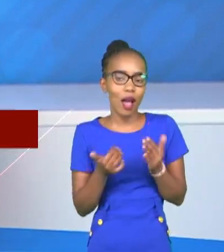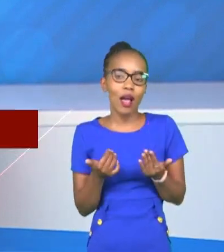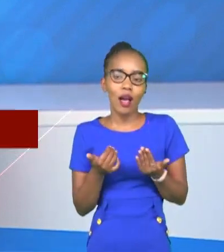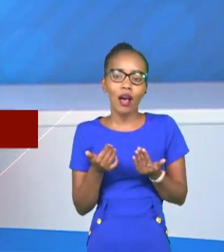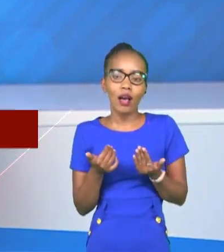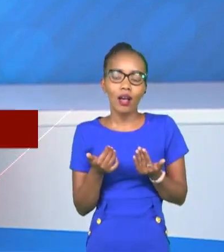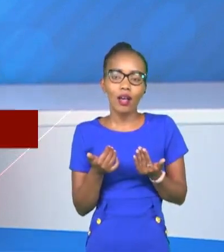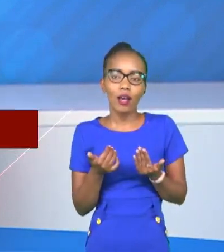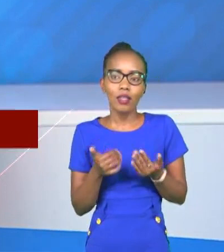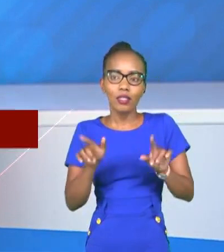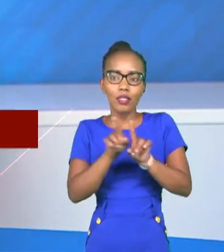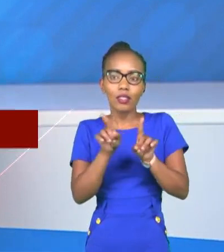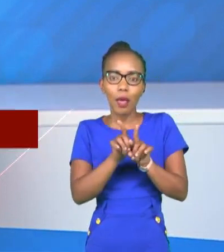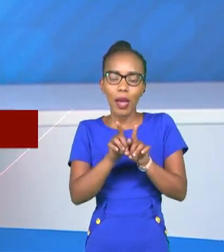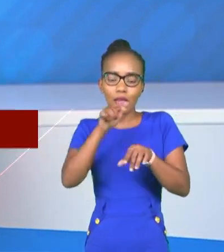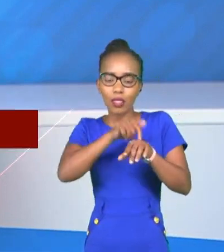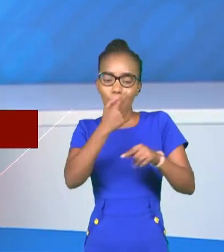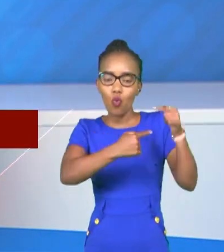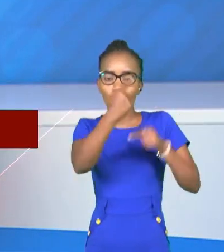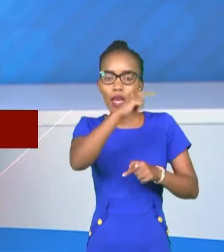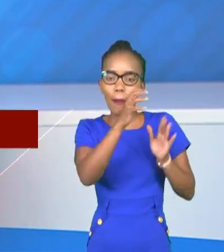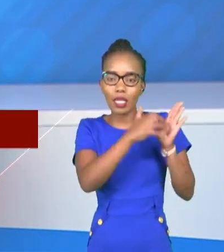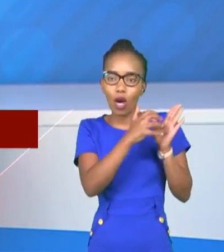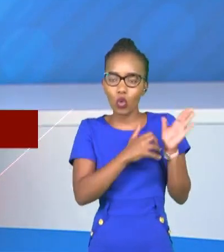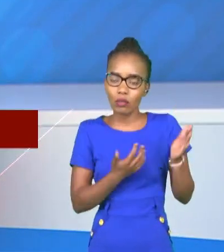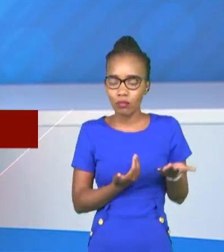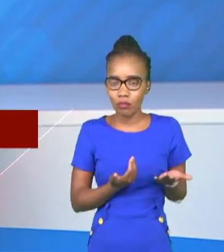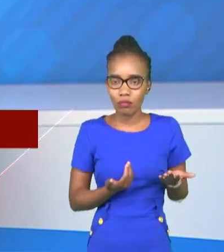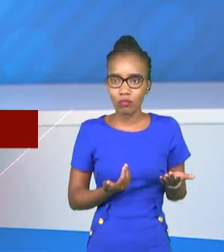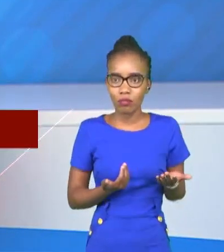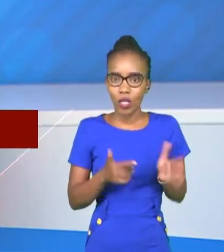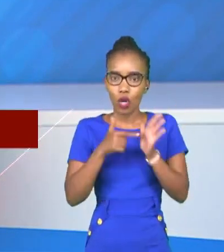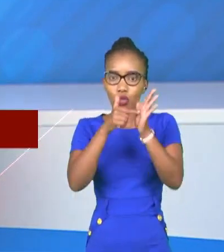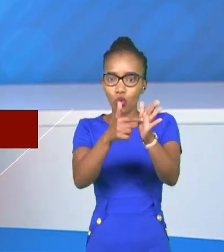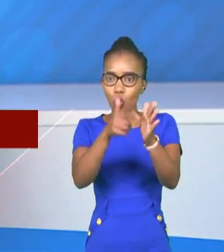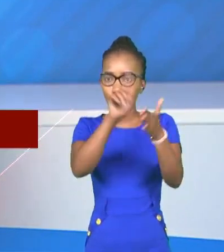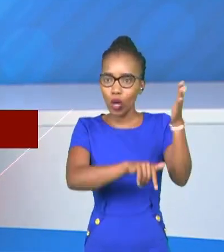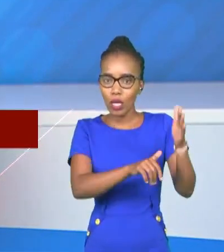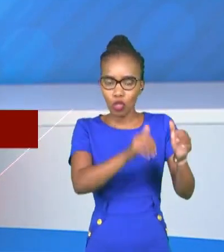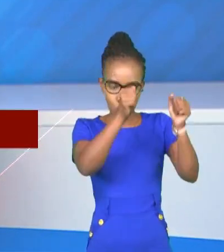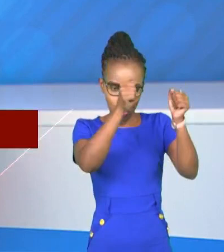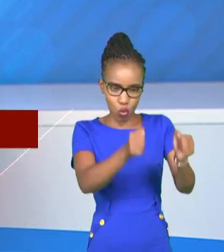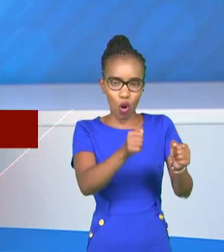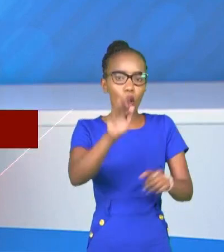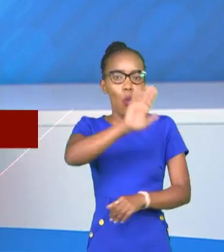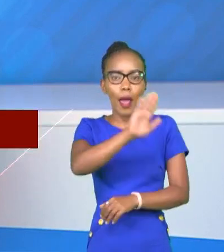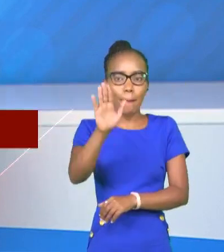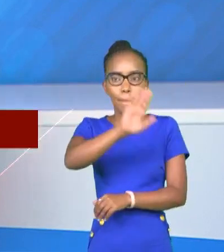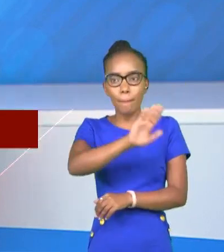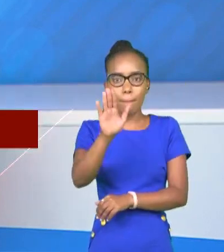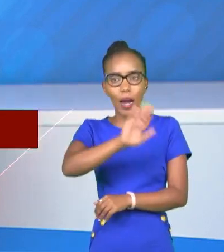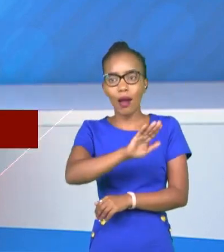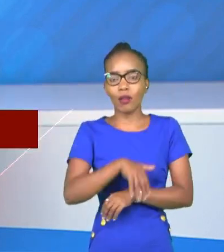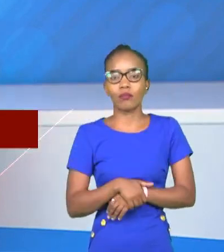now winning Machakos, for example, winning Machakos in Ukambani, that shows that how strong Wiper is, his